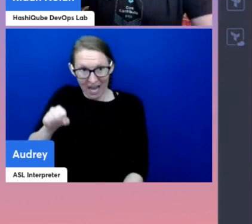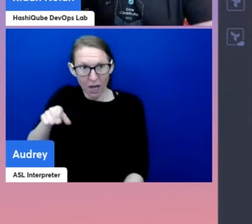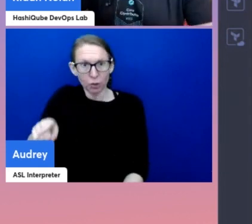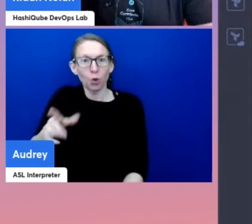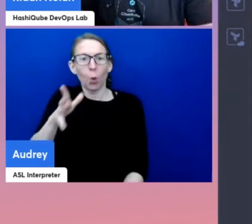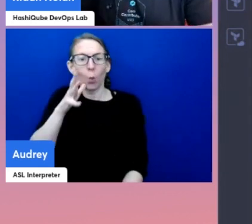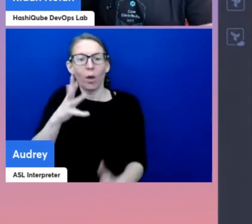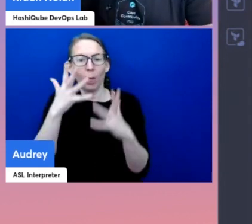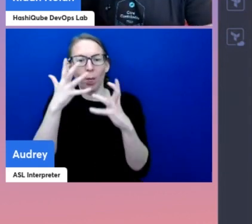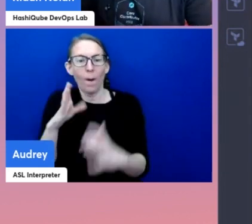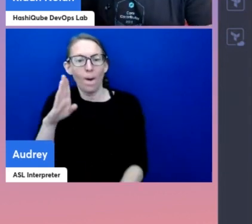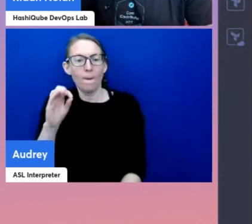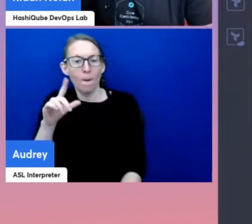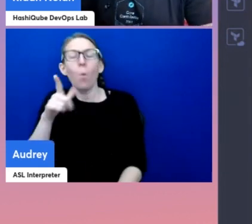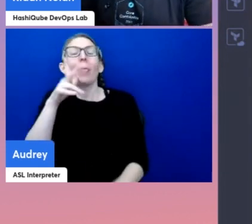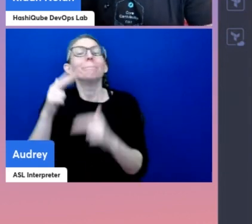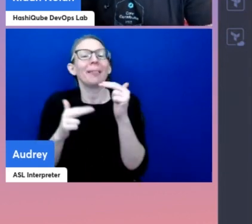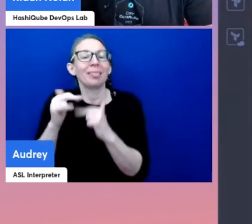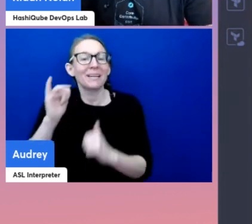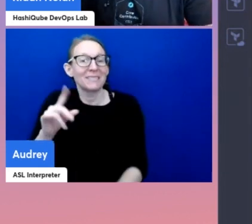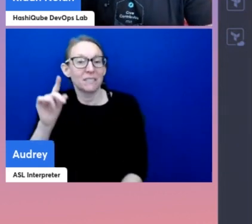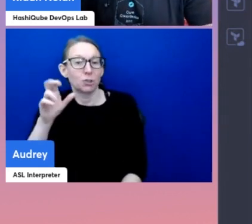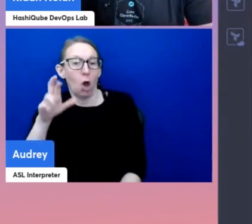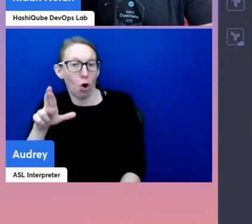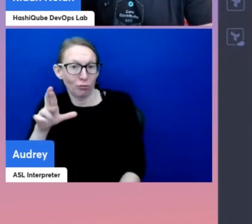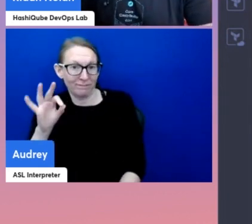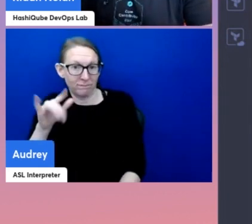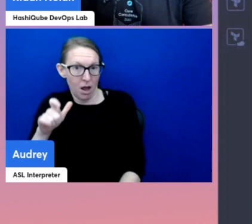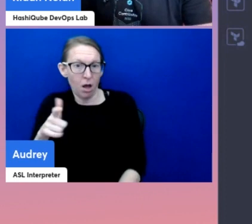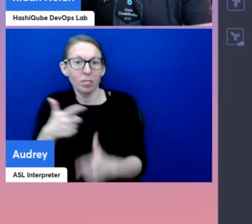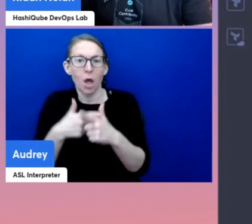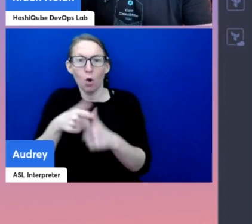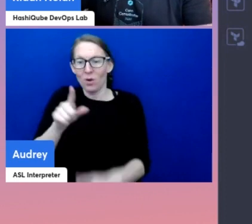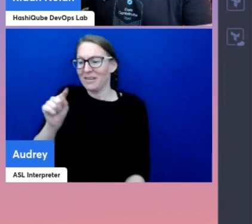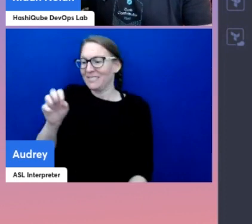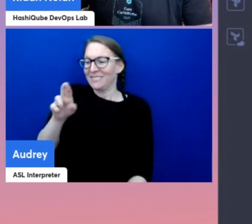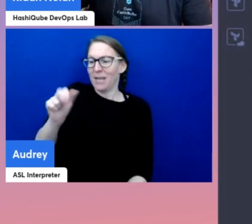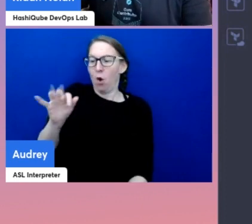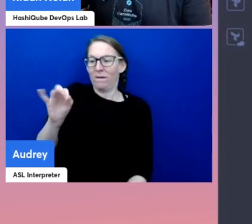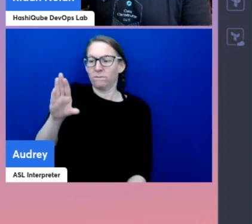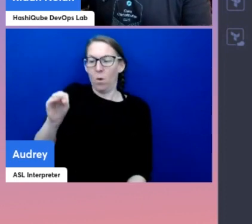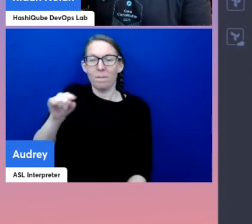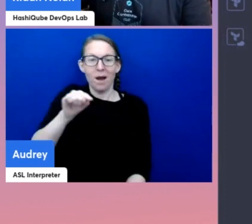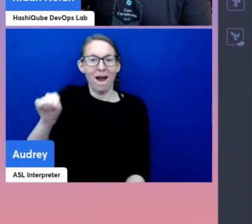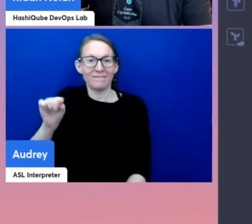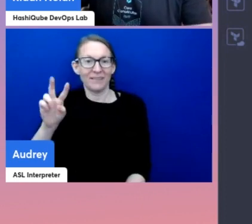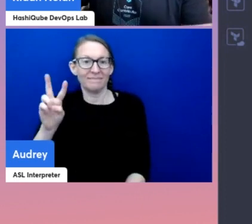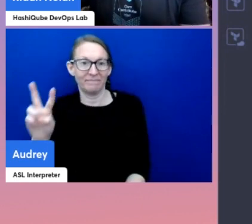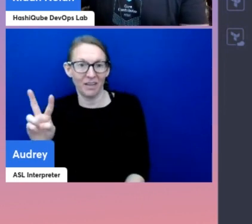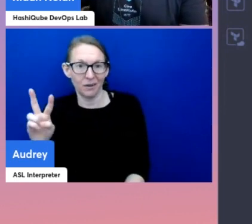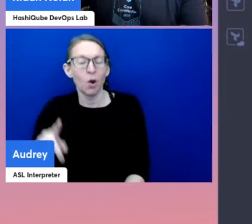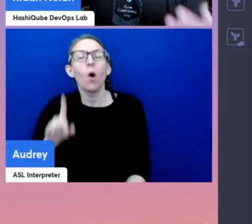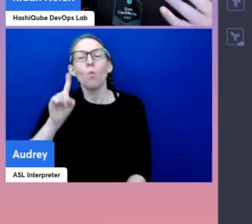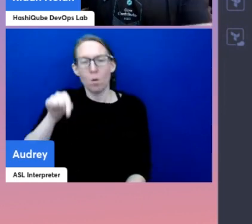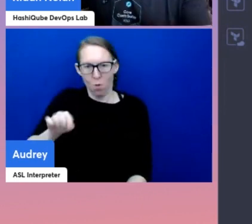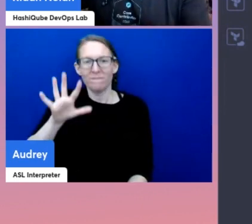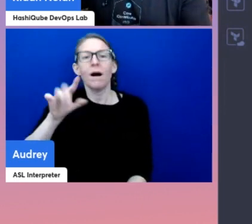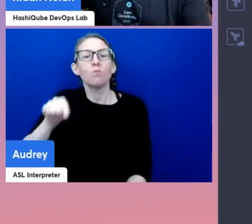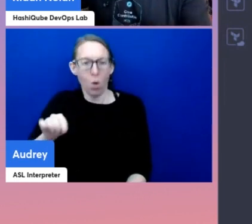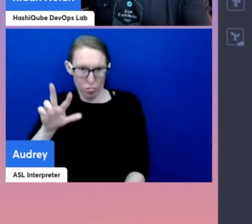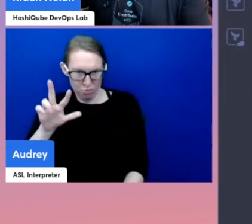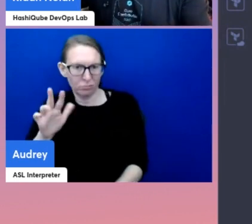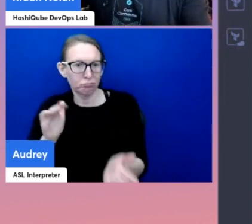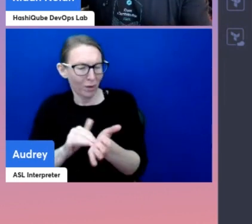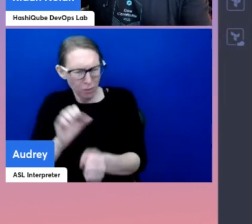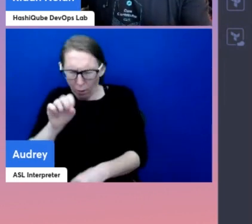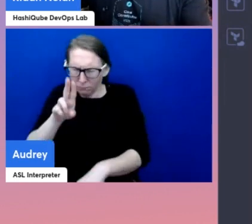file for you. And again, you can do Terraform-V. And again, it's 1.5.3. And of course it